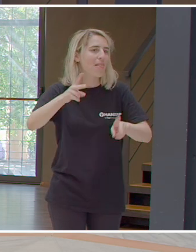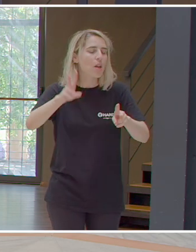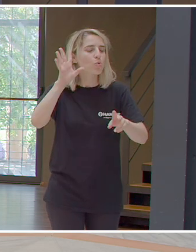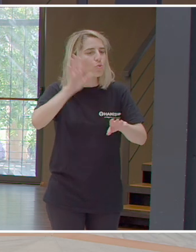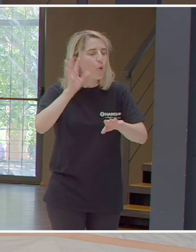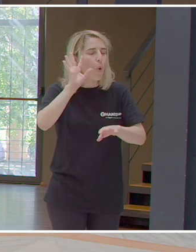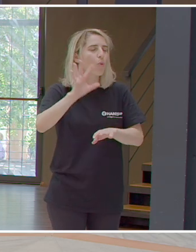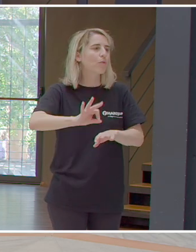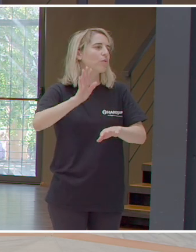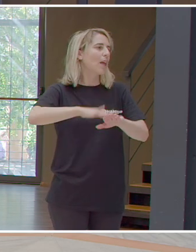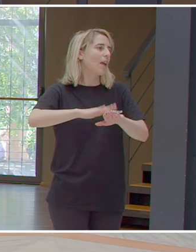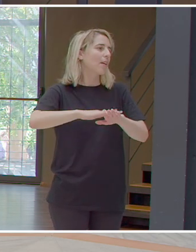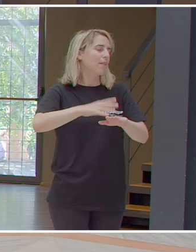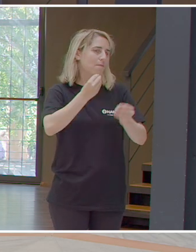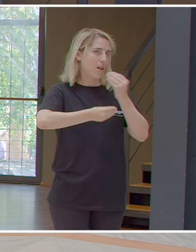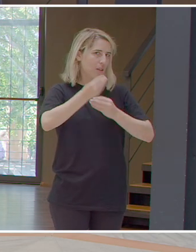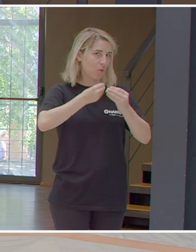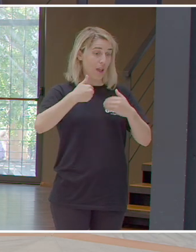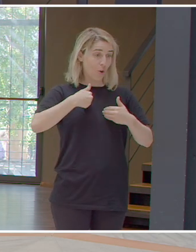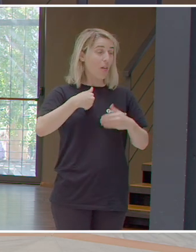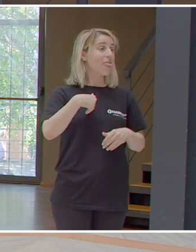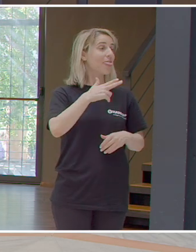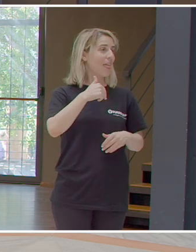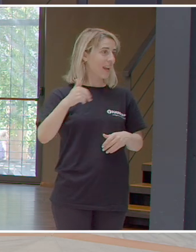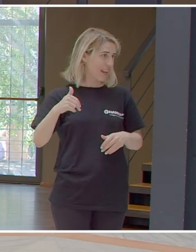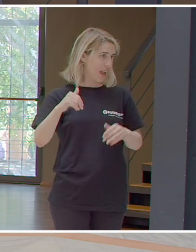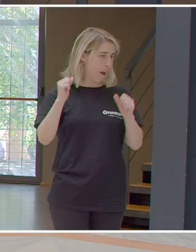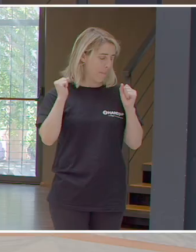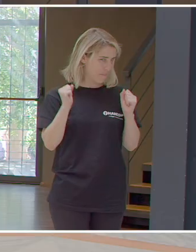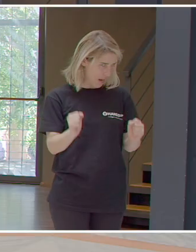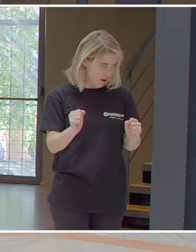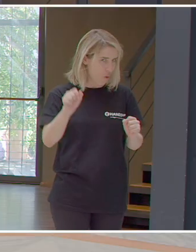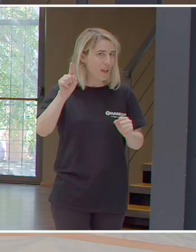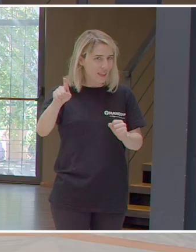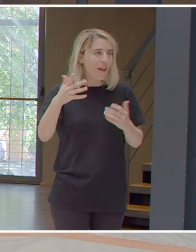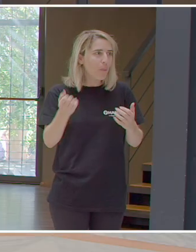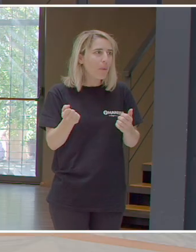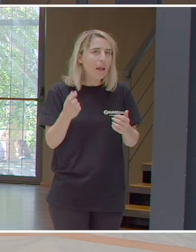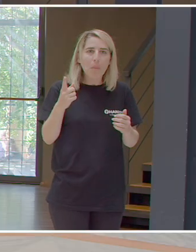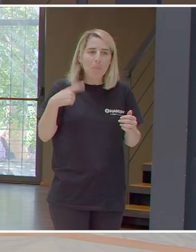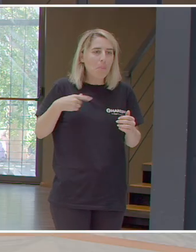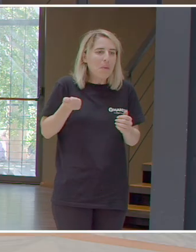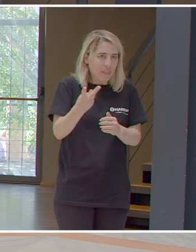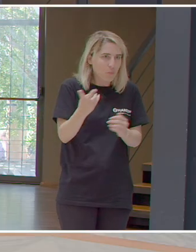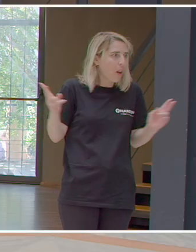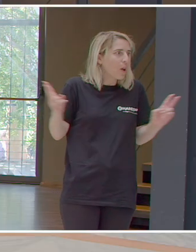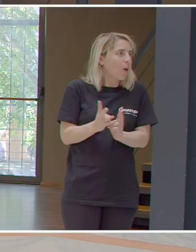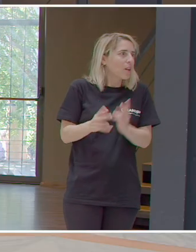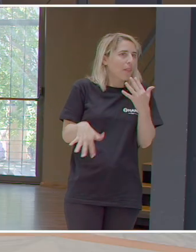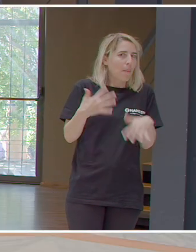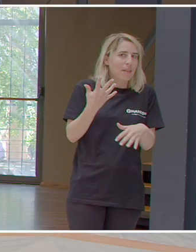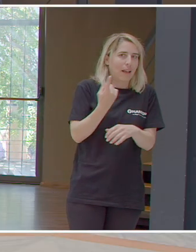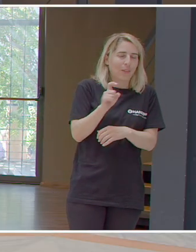this is 3 times Denmark just dead. If we would eat more veggies and greens, yeah, there would be not necessarily